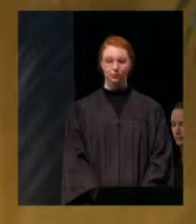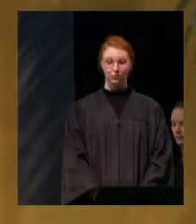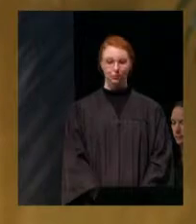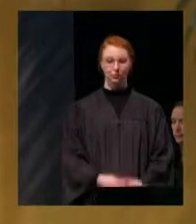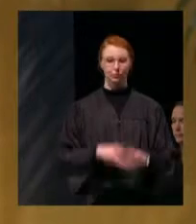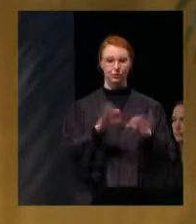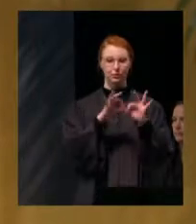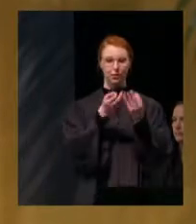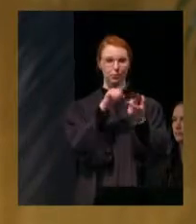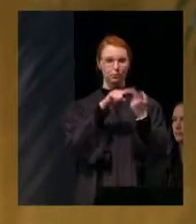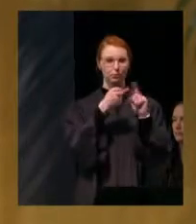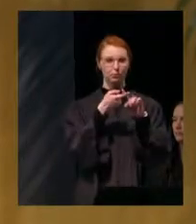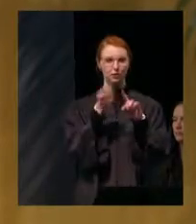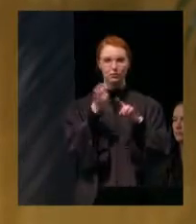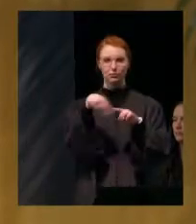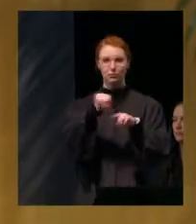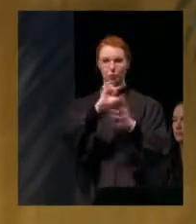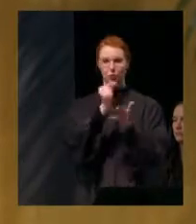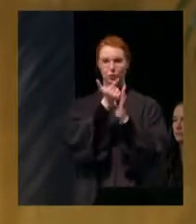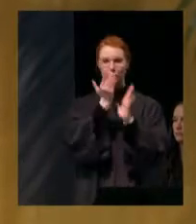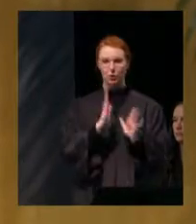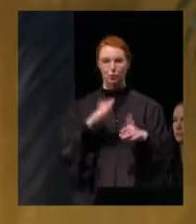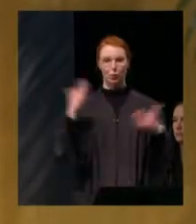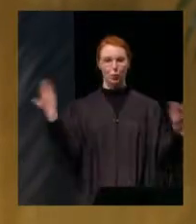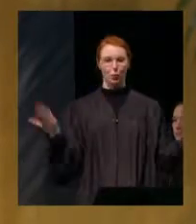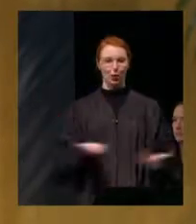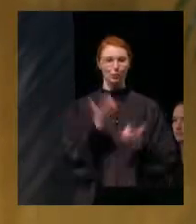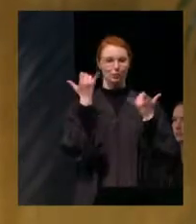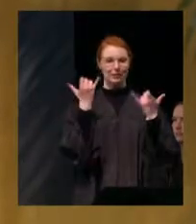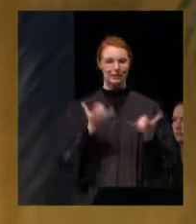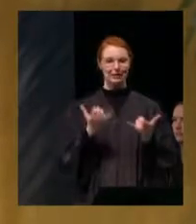Families, friends, and fellow graduates, welcome to today's